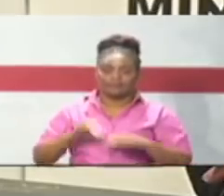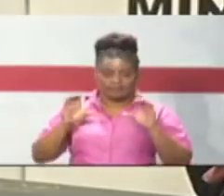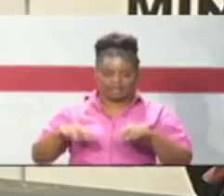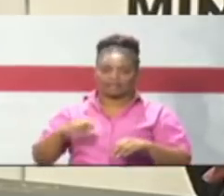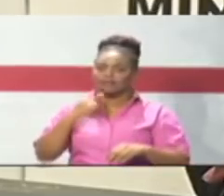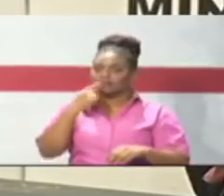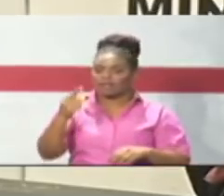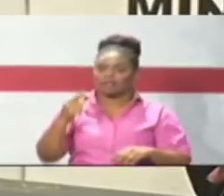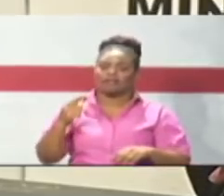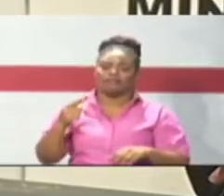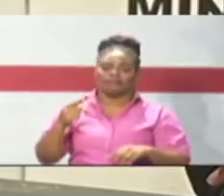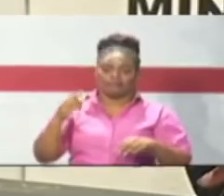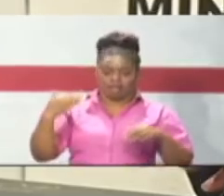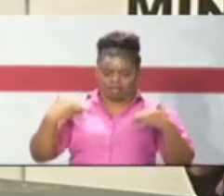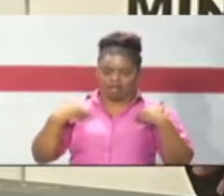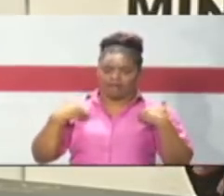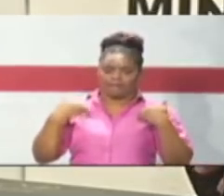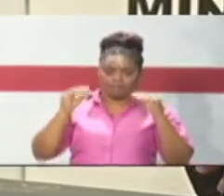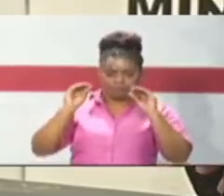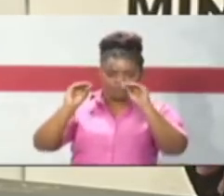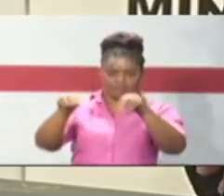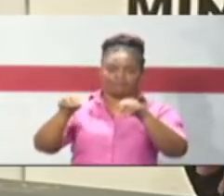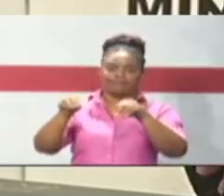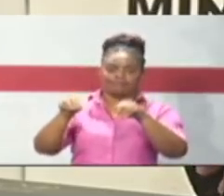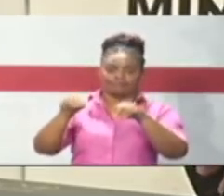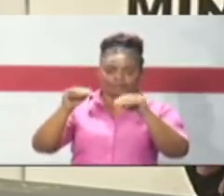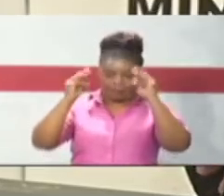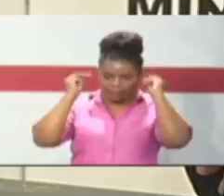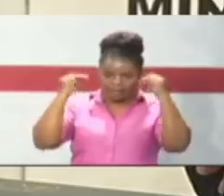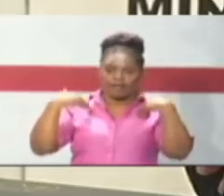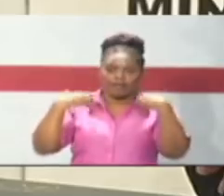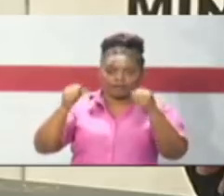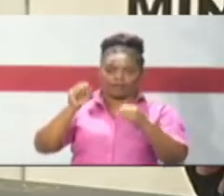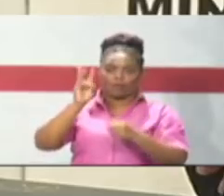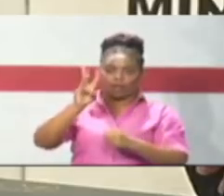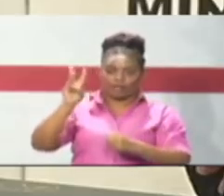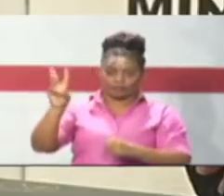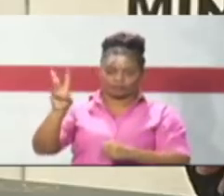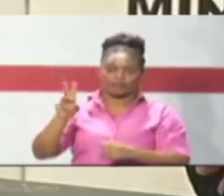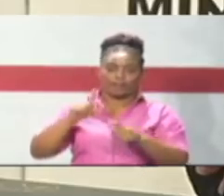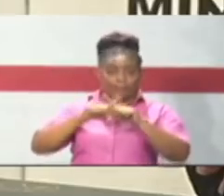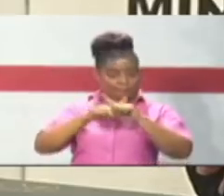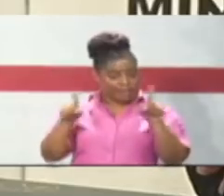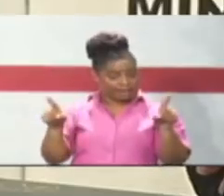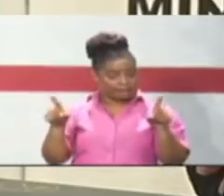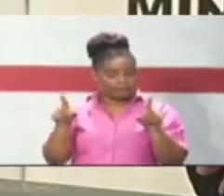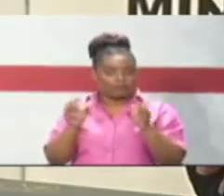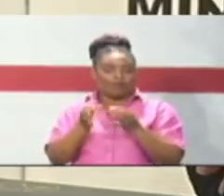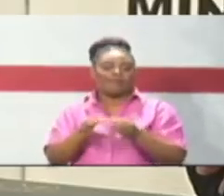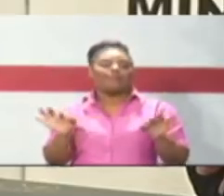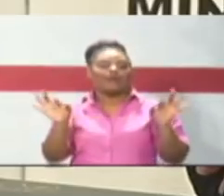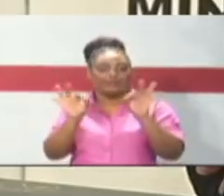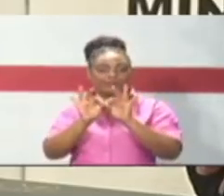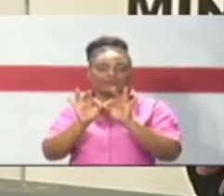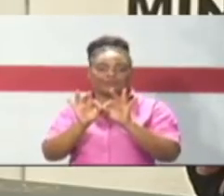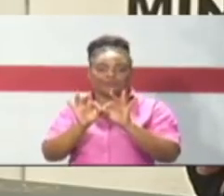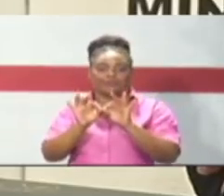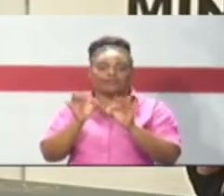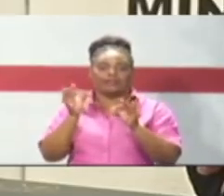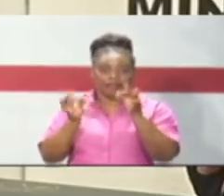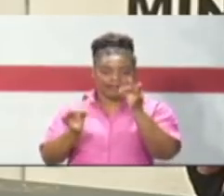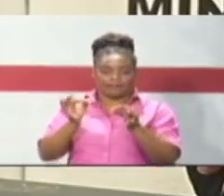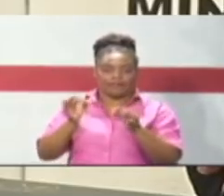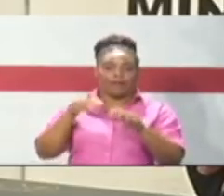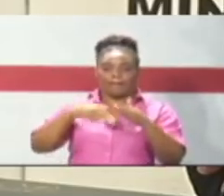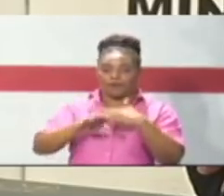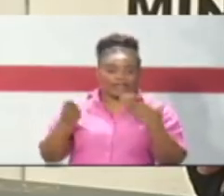put that onto the Ministry of Health website as needed. But the important thing to note is that whether you're a national or non-national, once